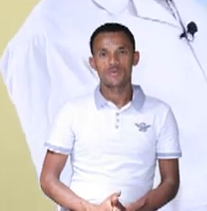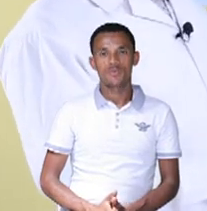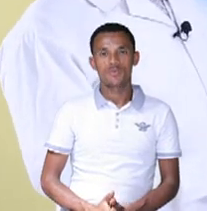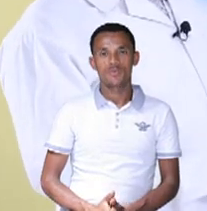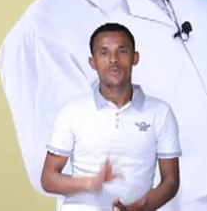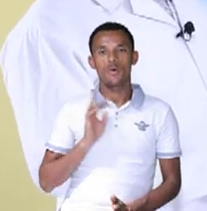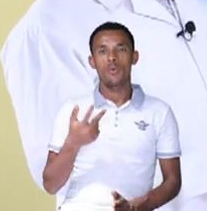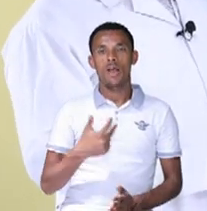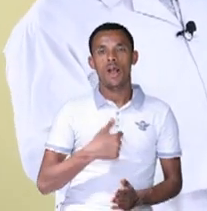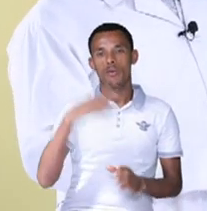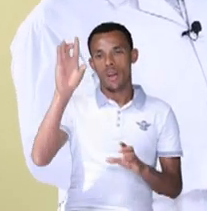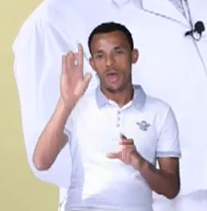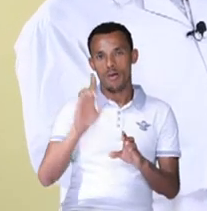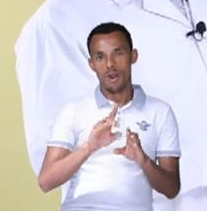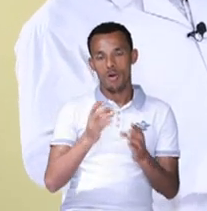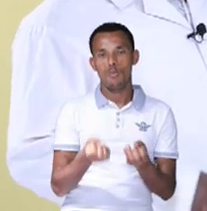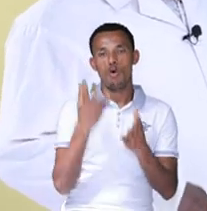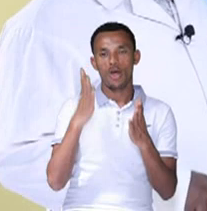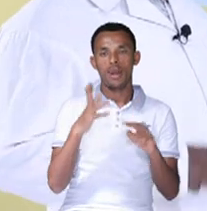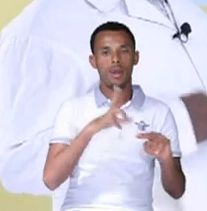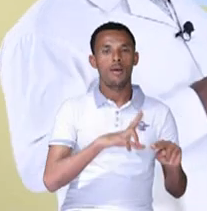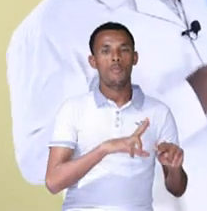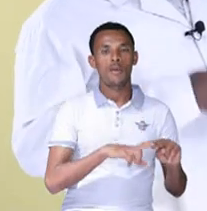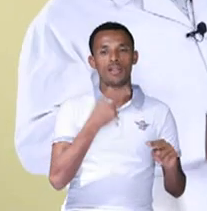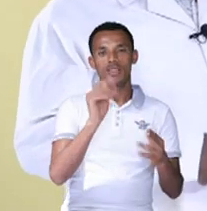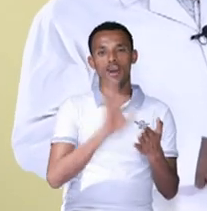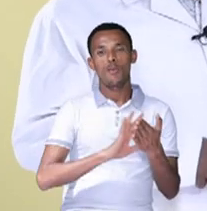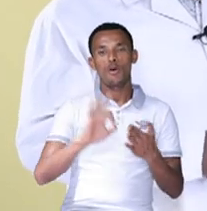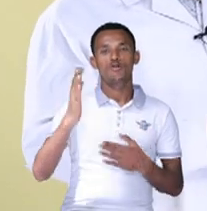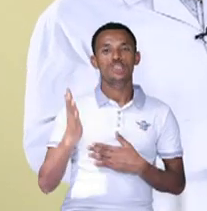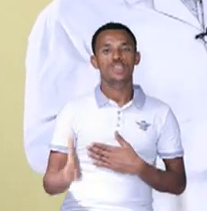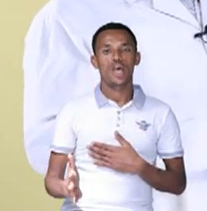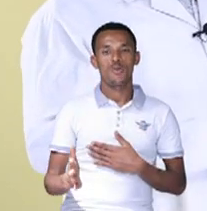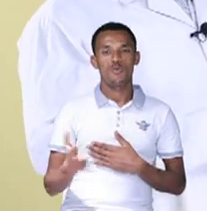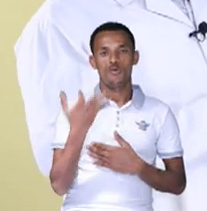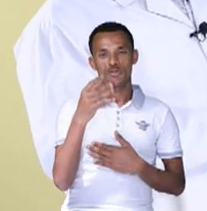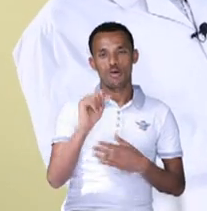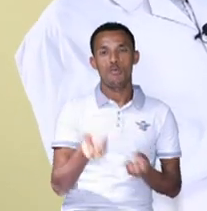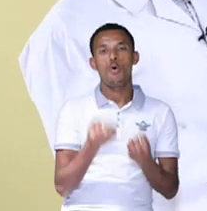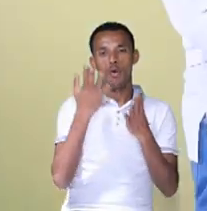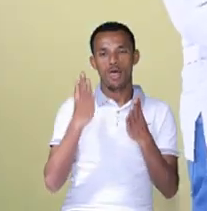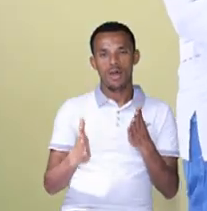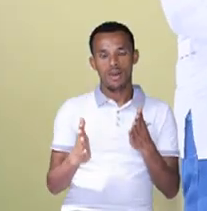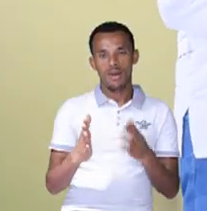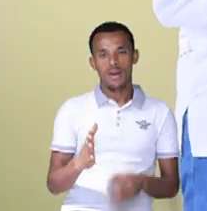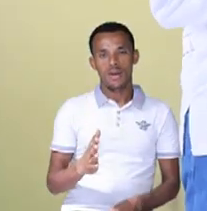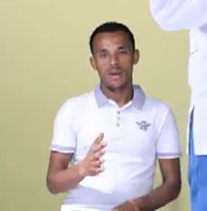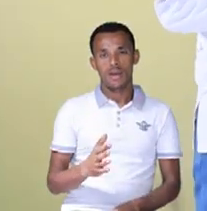we have the diagonal of a polygon depending the number of sides of a polygon. the